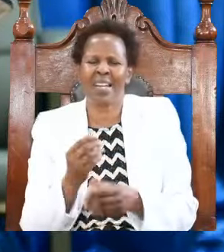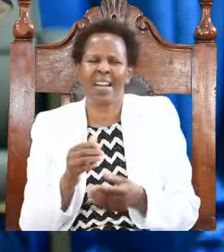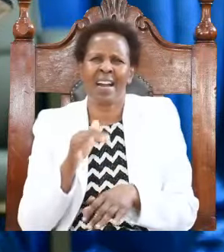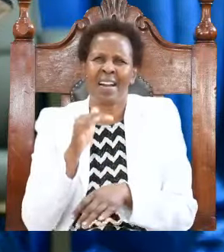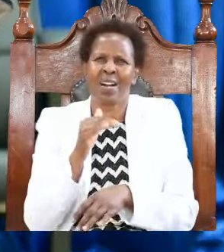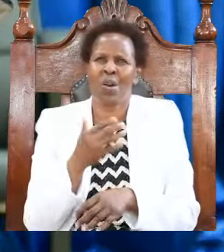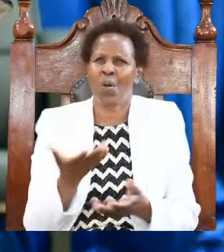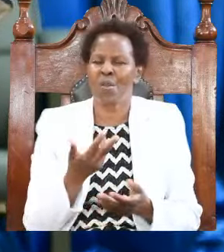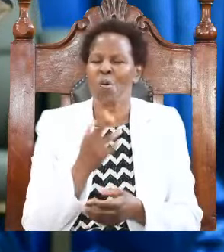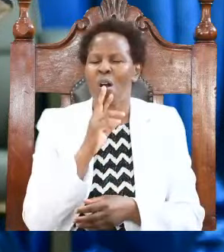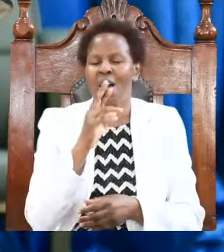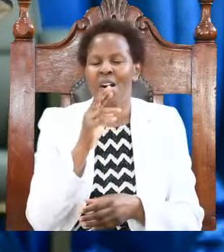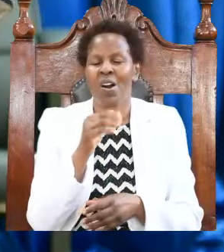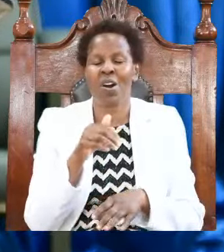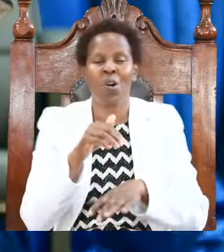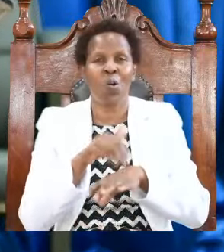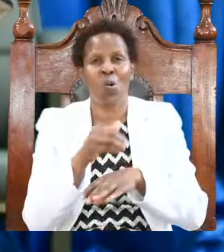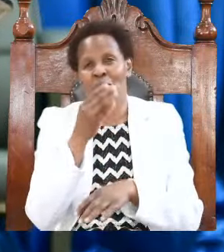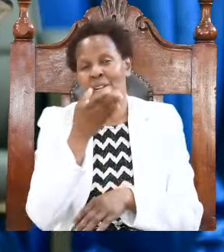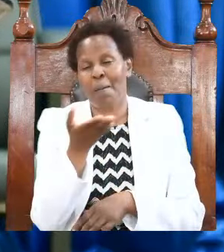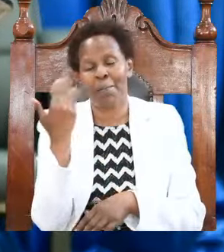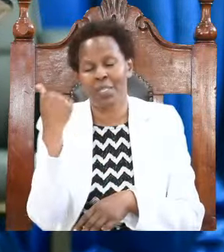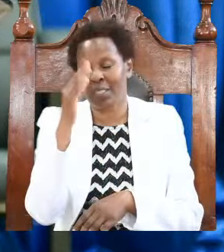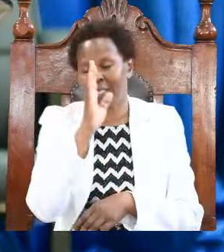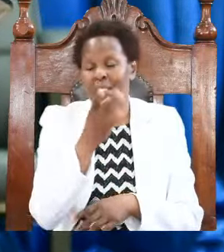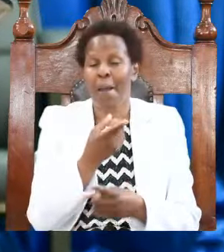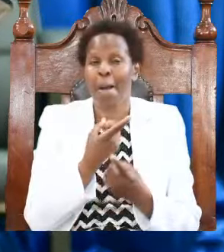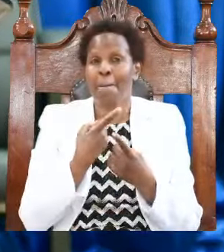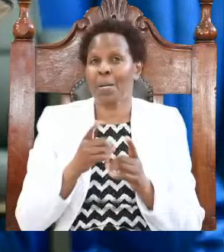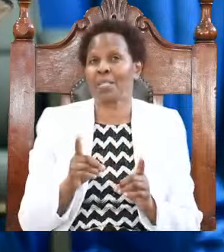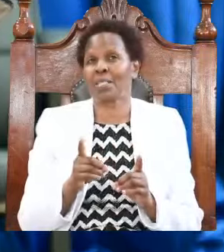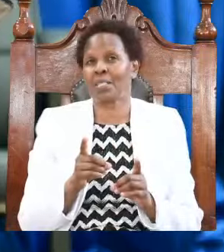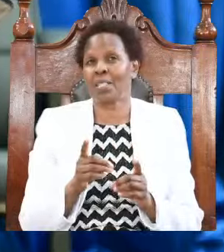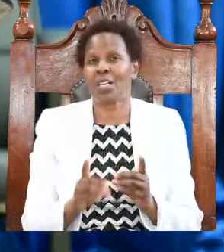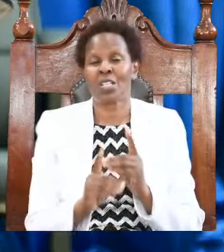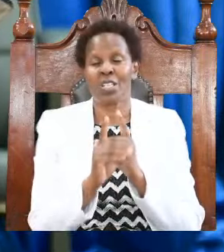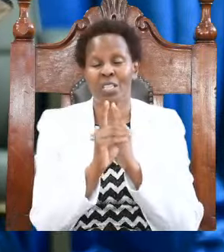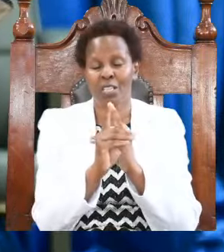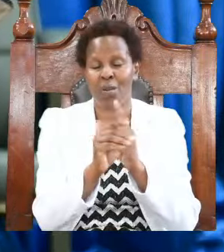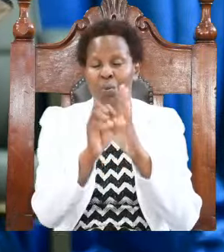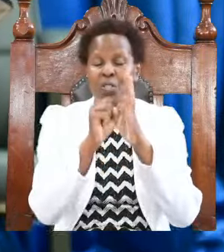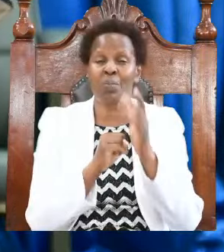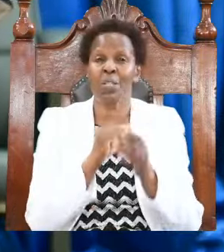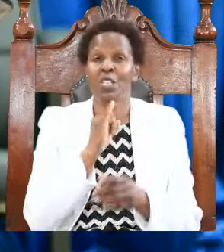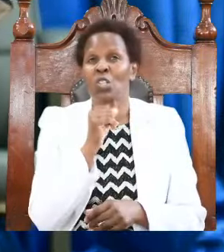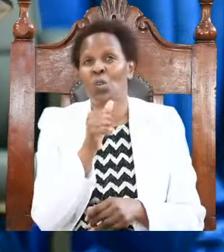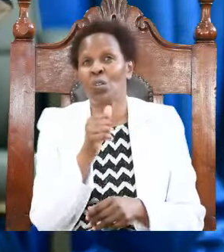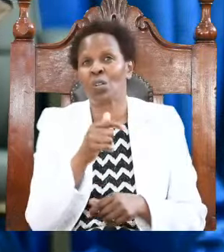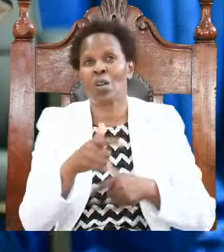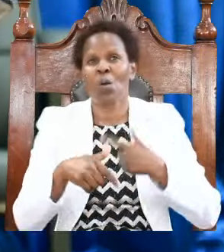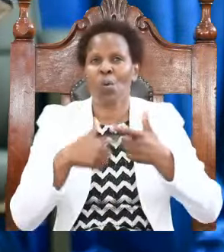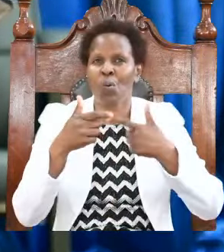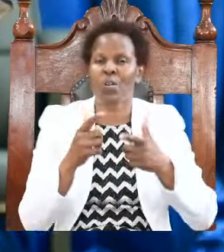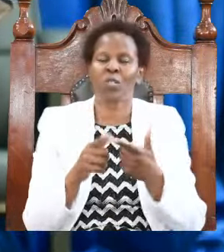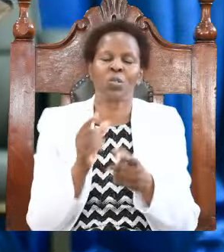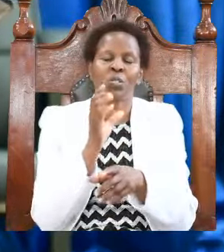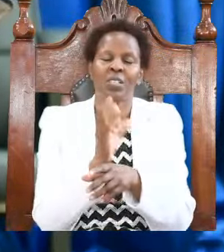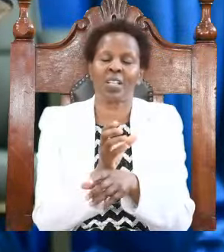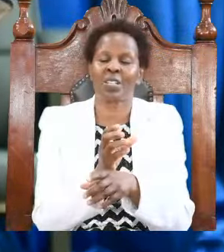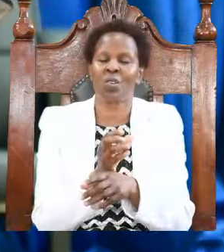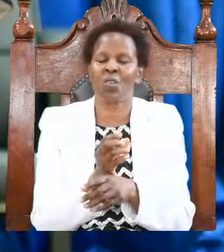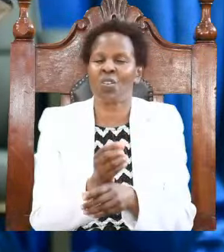which is very good. But discipleship goes beyond attending services. Sometimes we think about participating in various